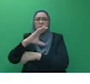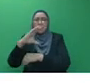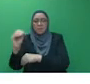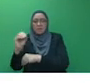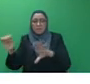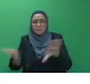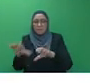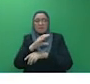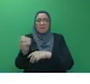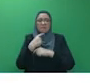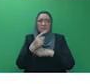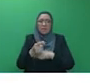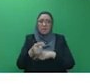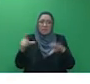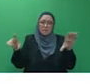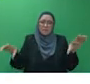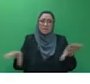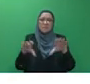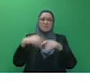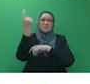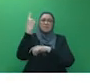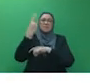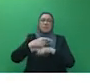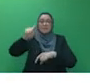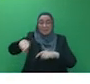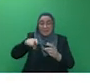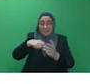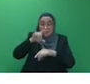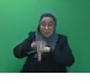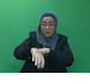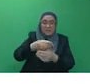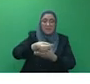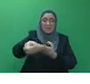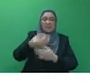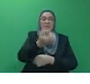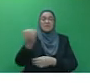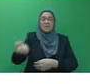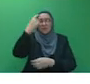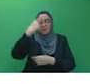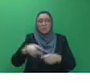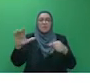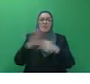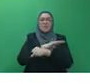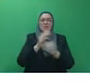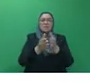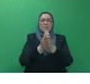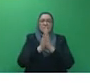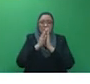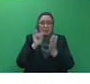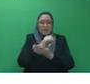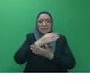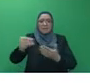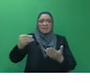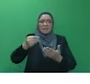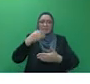kind of um something i looked into something i i tried to do more and more often i had to buy you know equipment to accommodate that